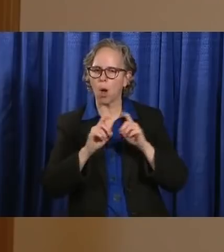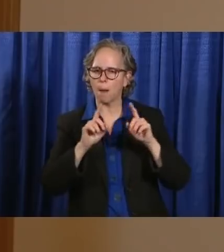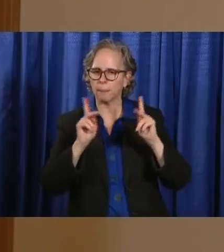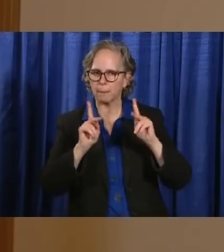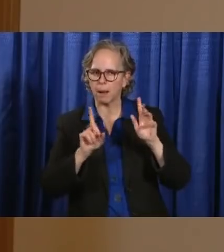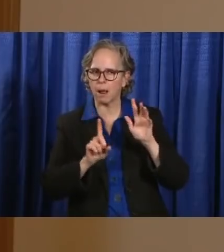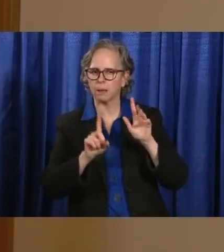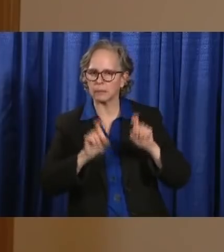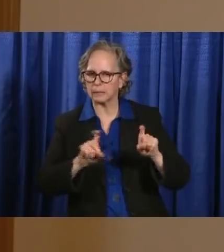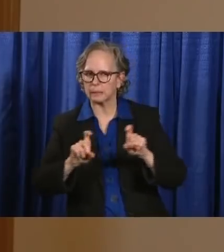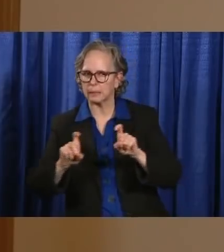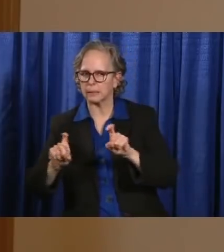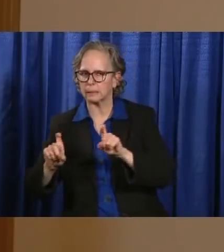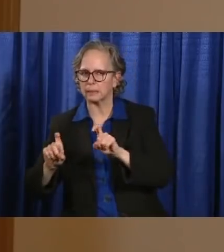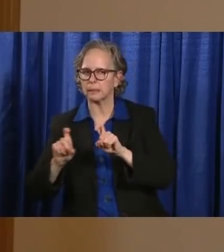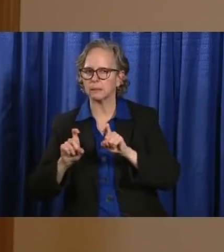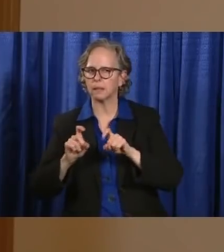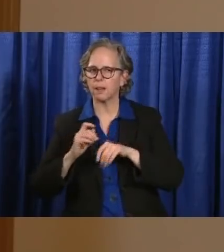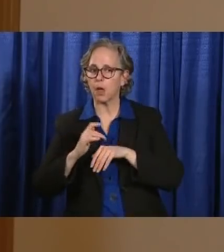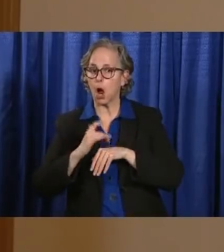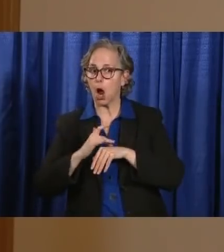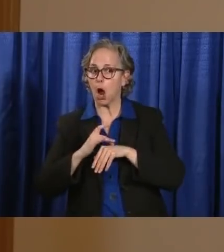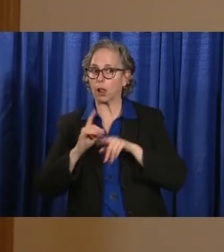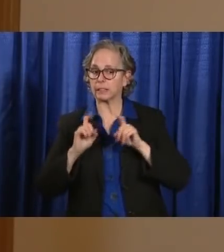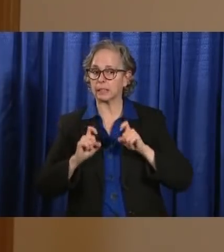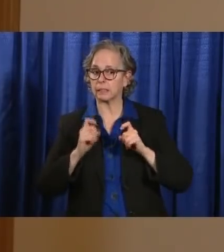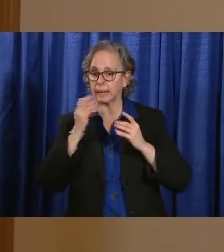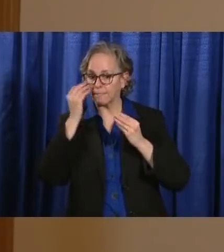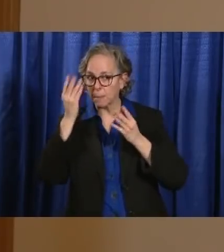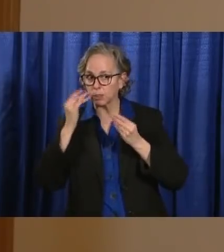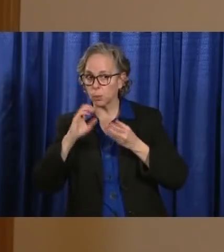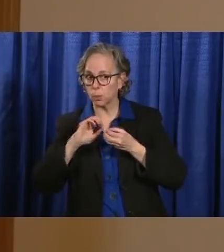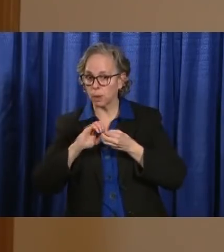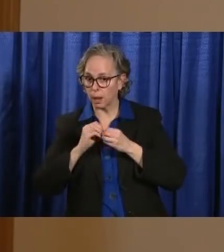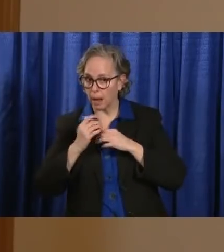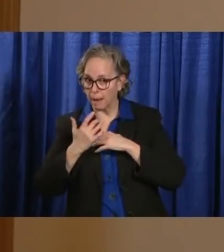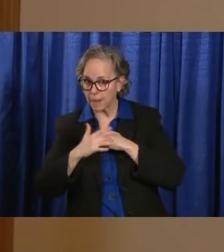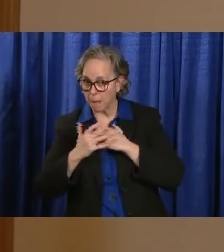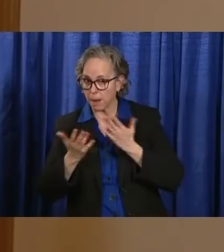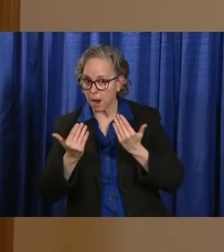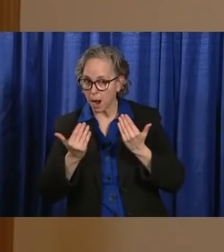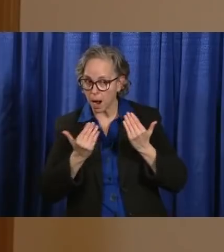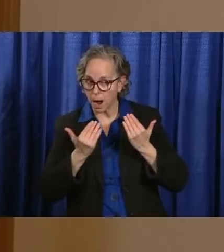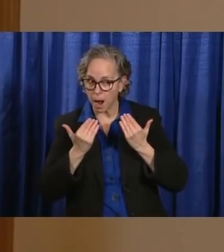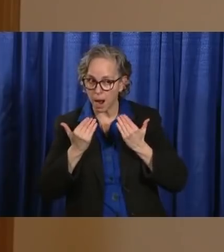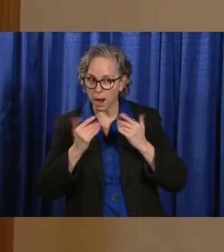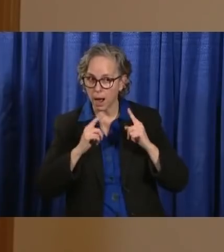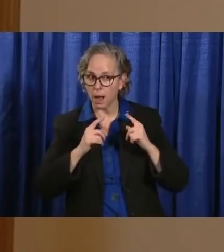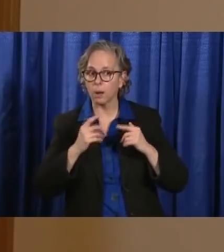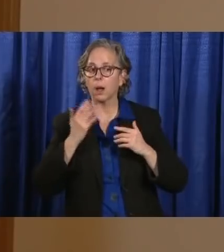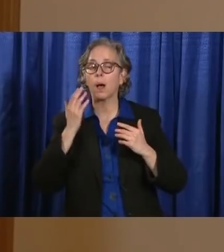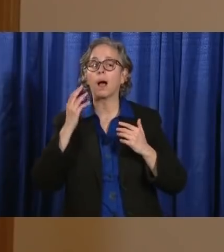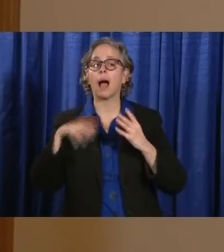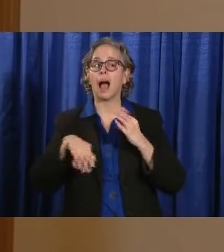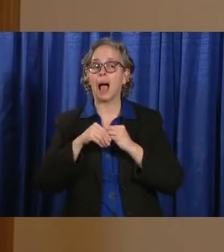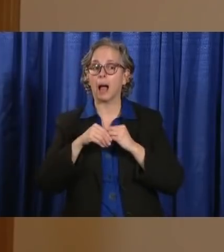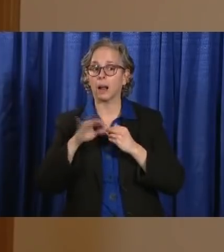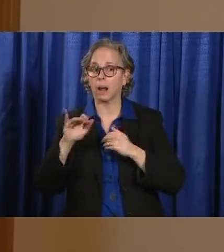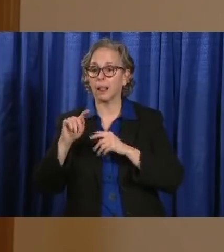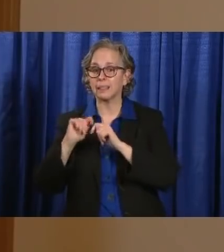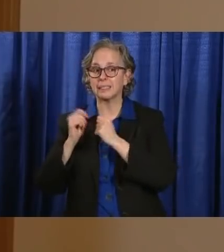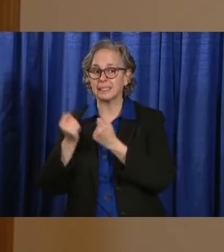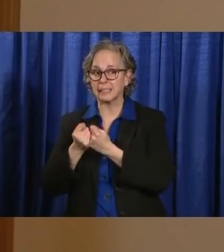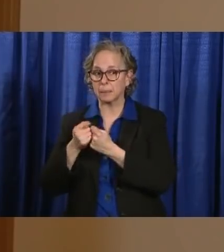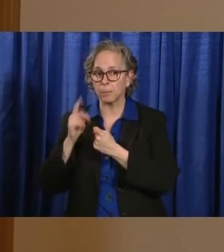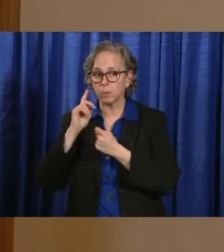testing data was a lot more open. We also have a team that's working on some surveillance, a CDC team that's coming